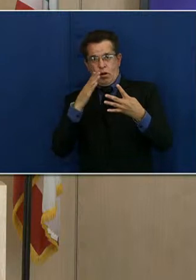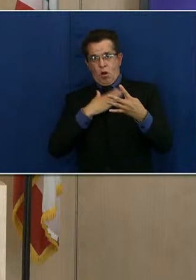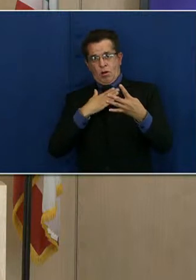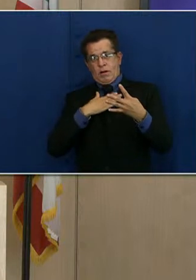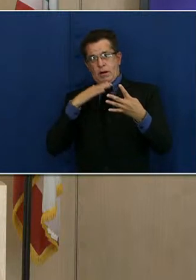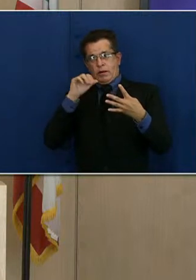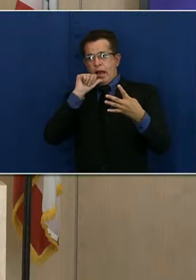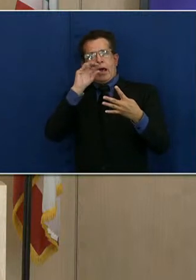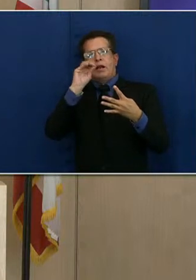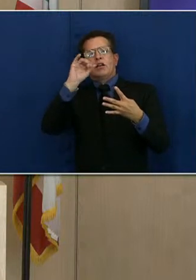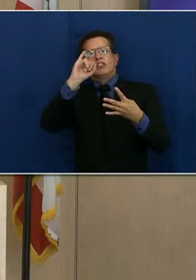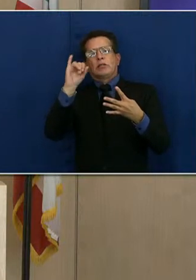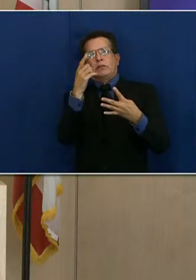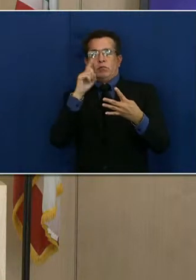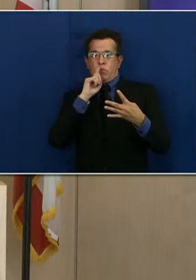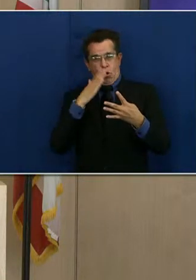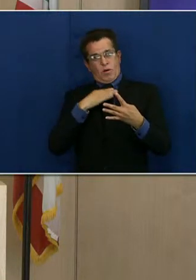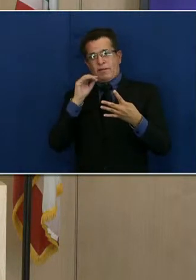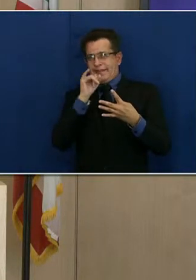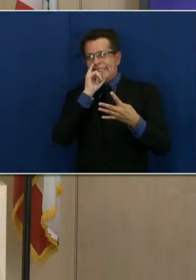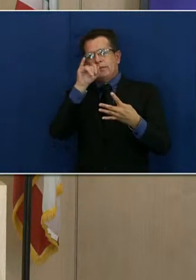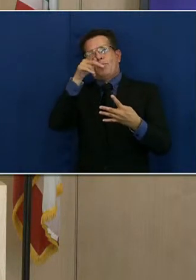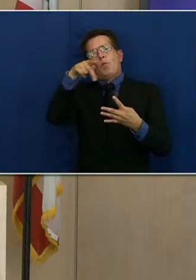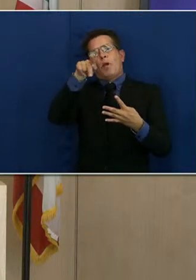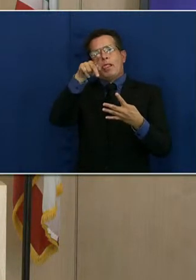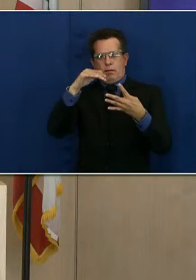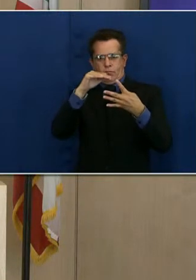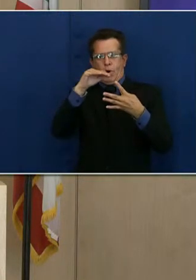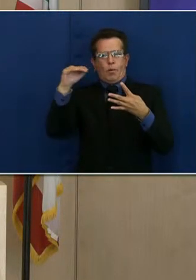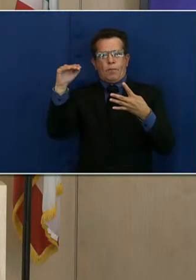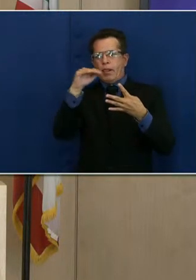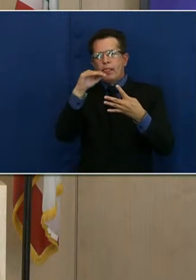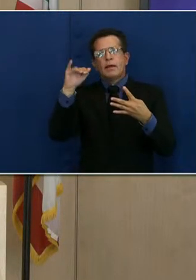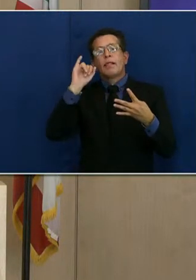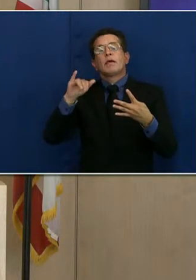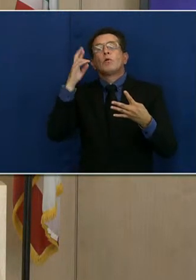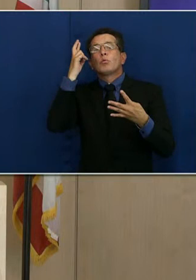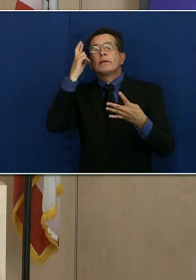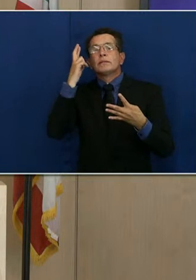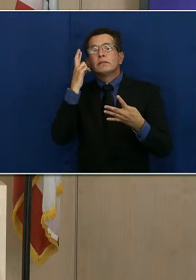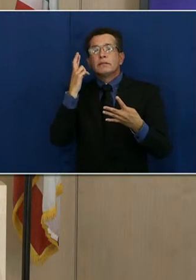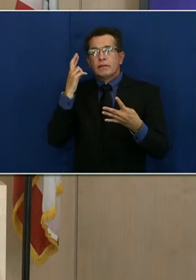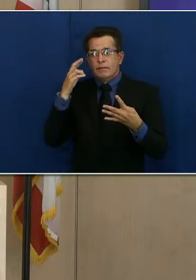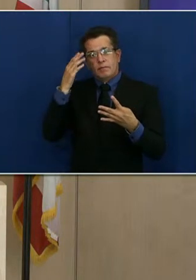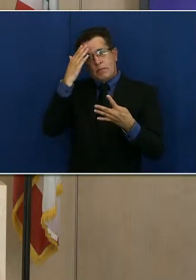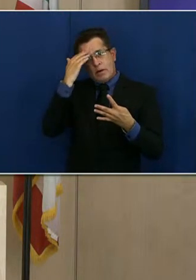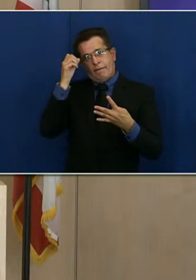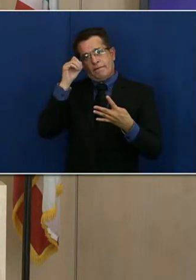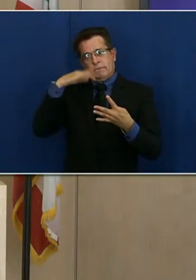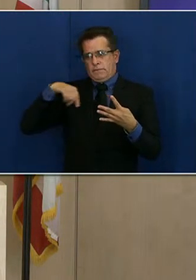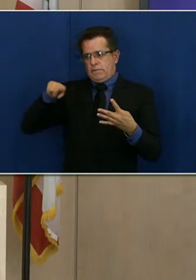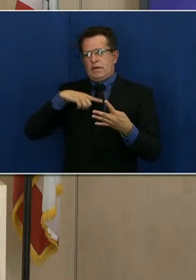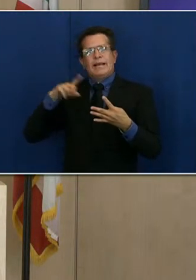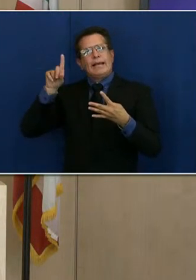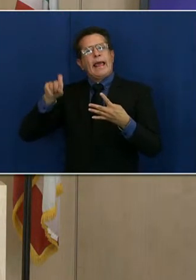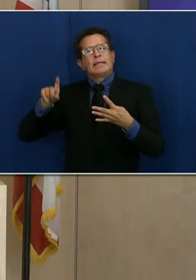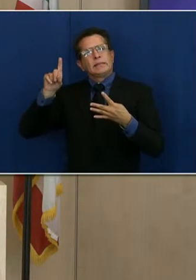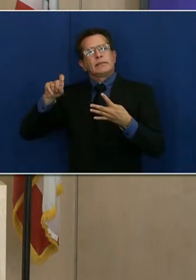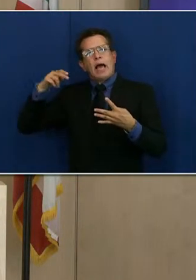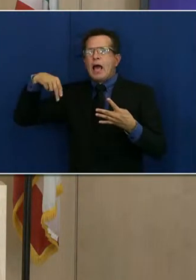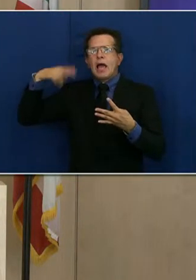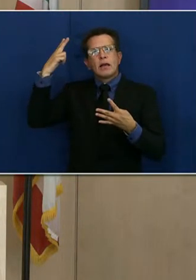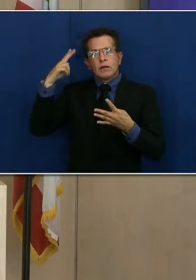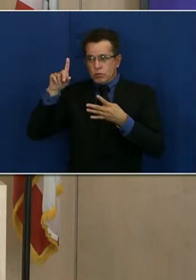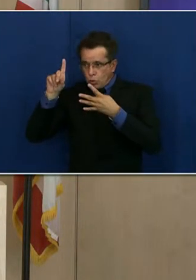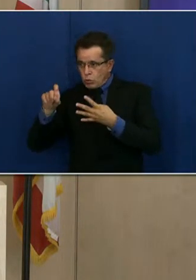actually is in the purple. And only due to the gift of testing the